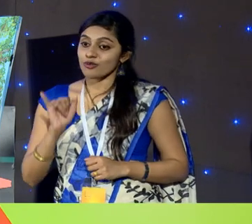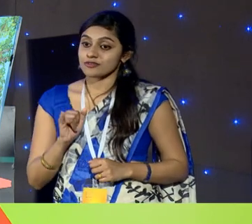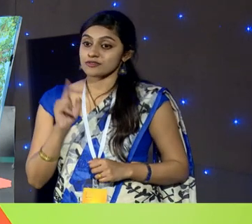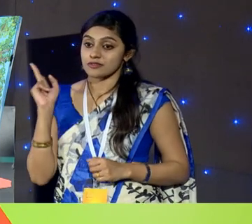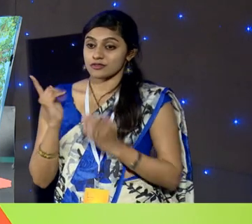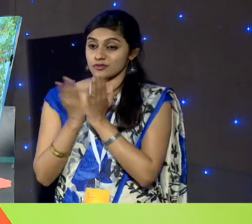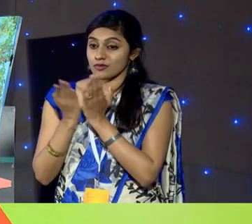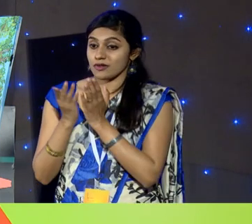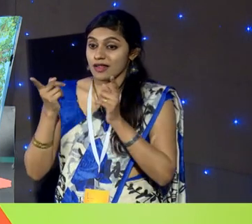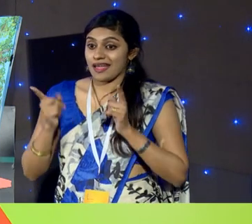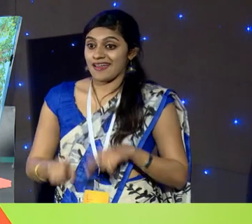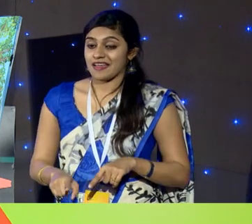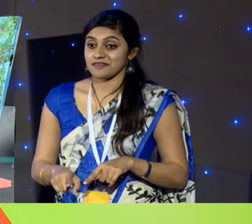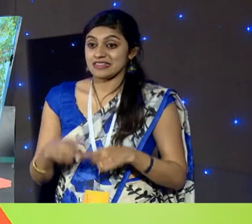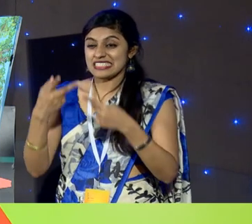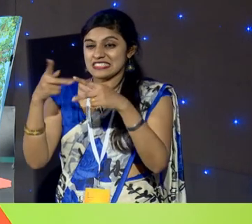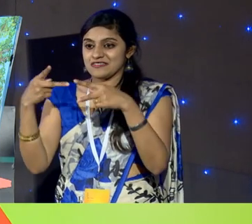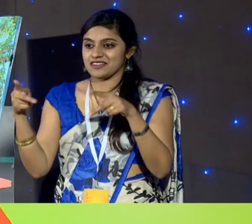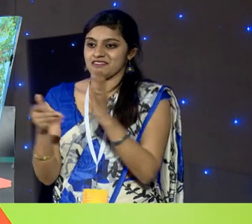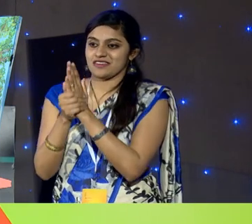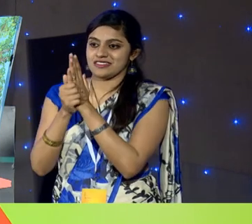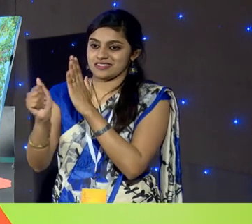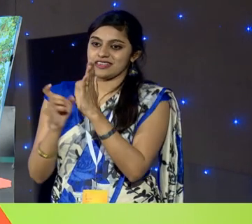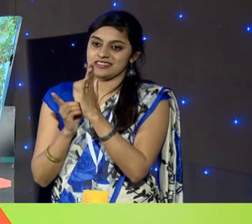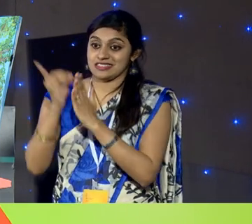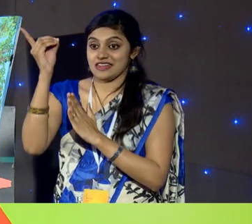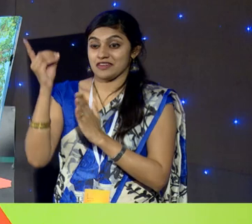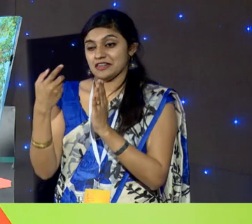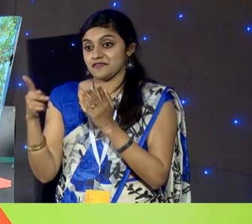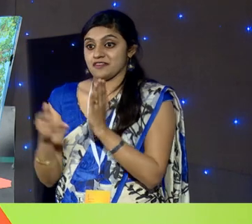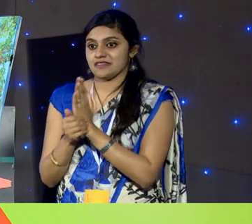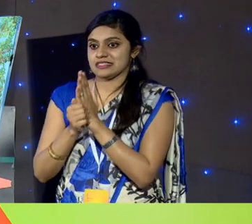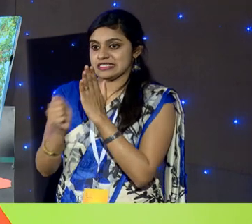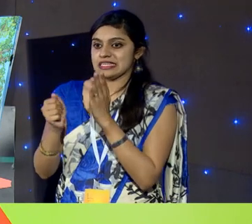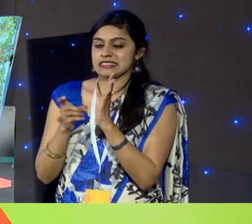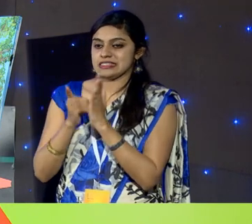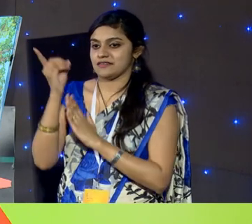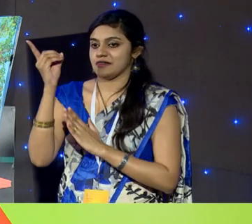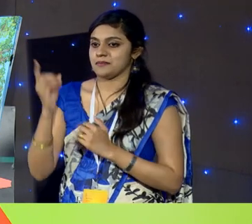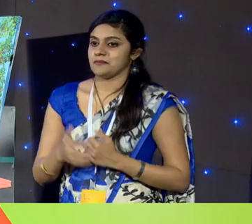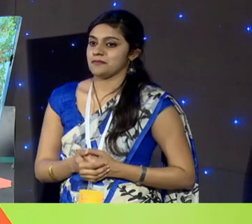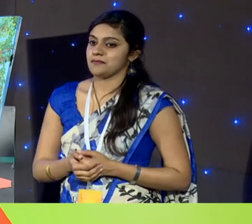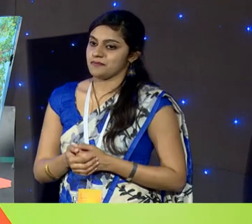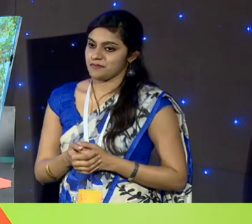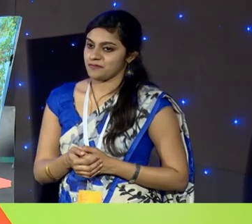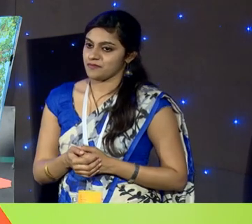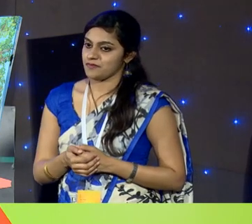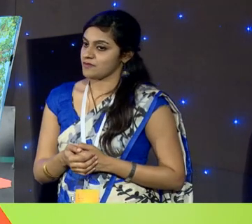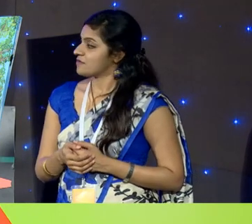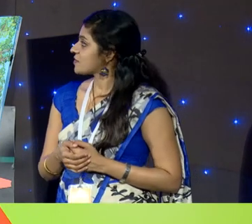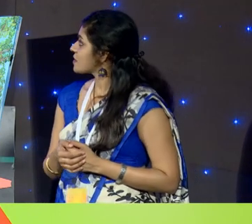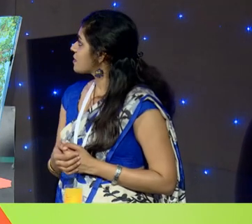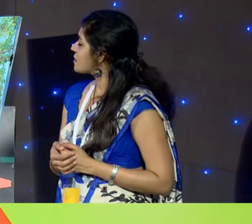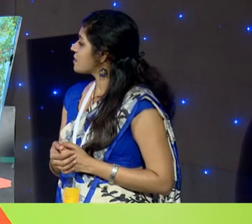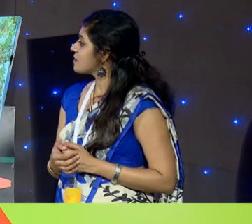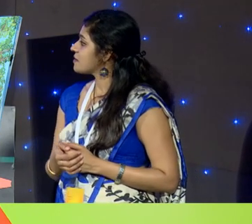has vocational skills, and we have capacity building courses like 4.5 years